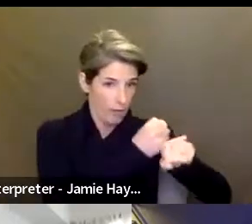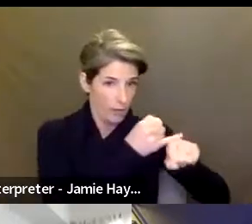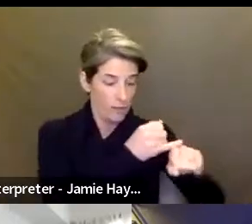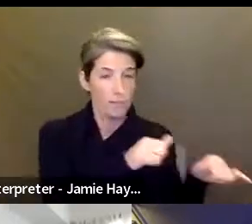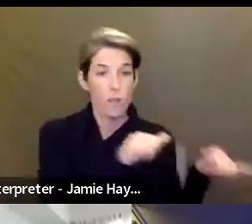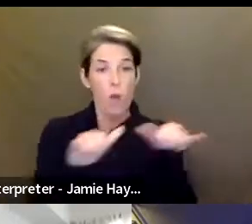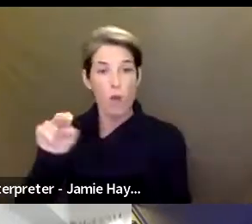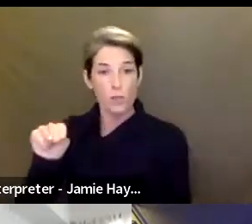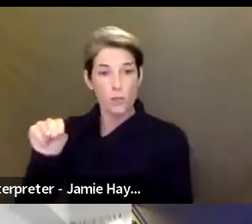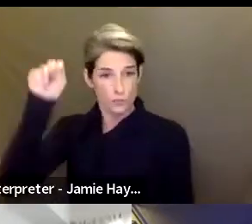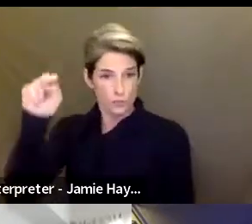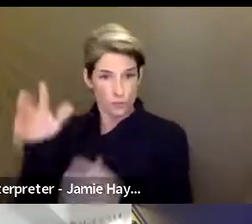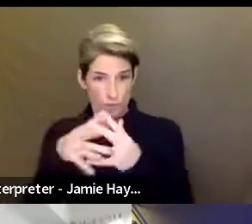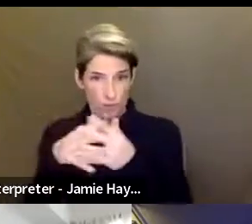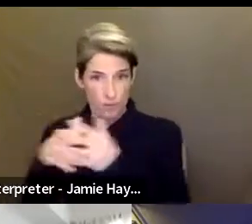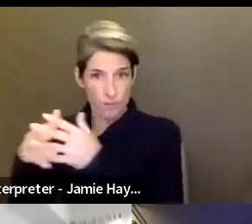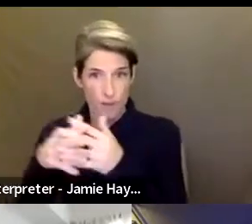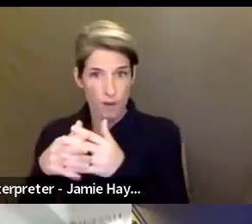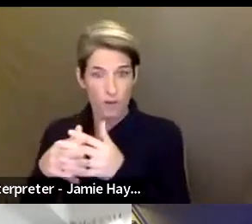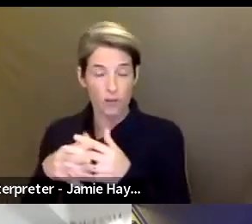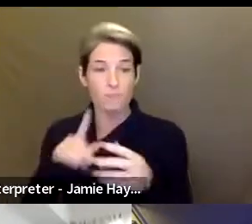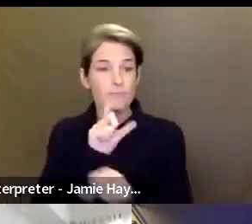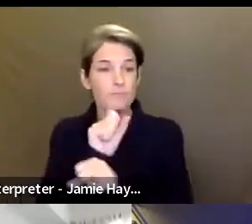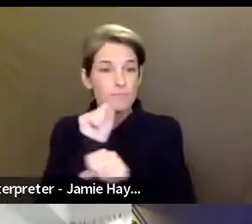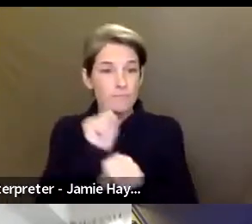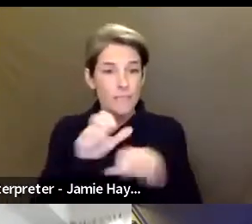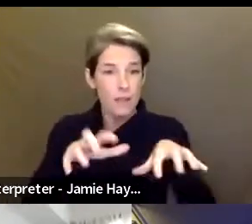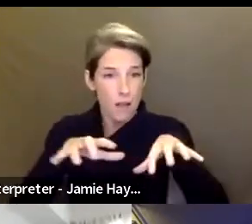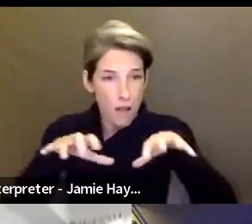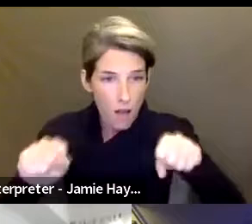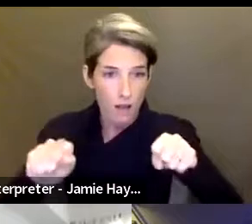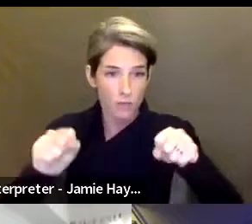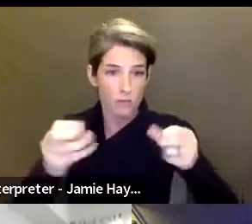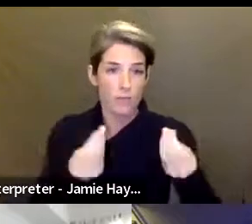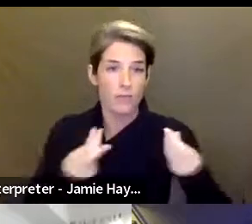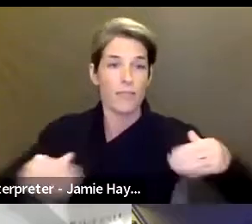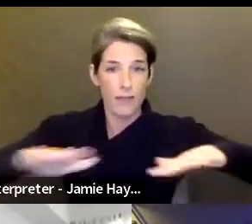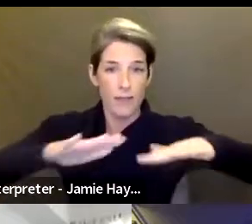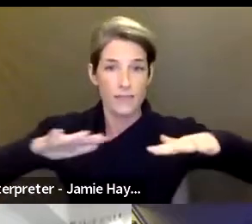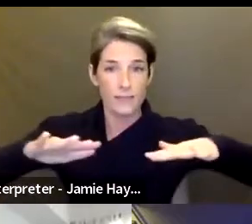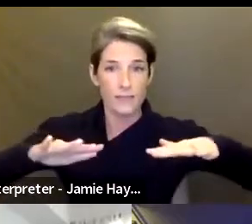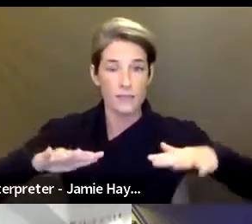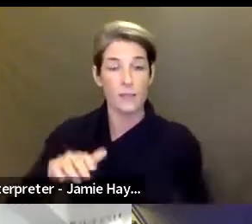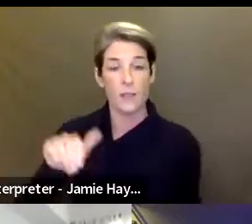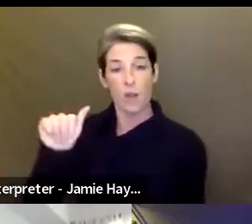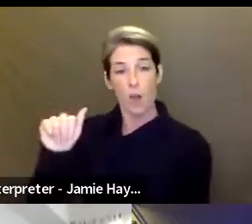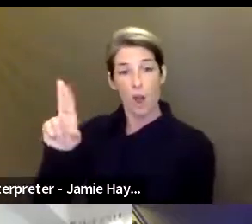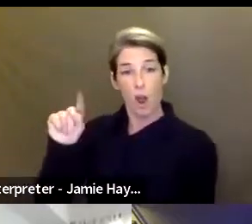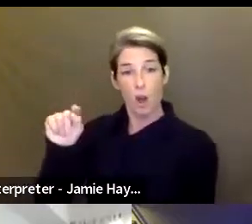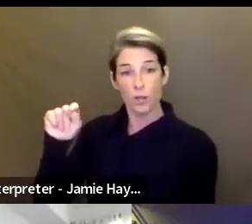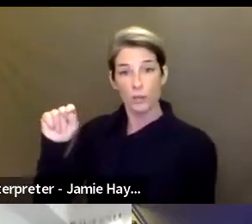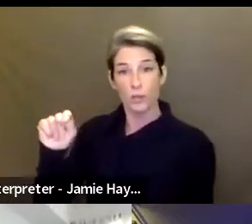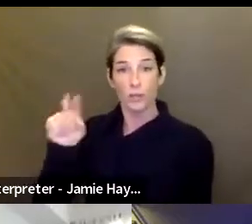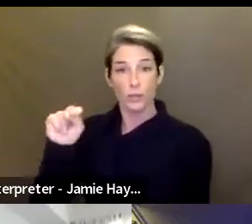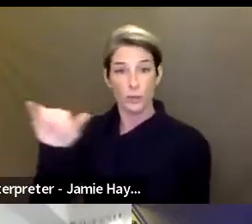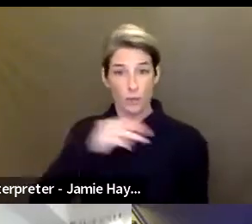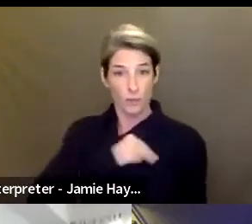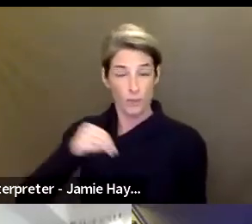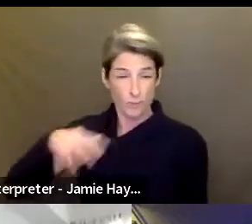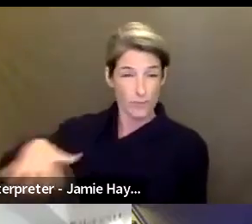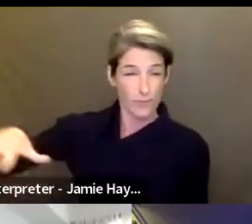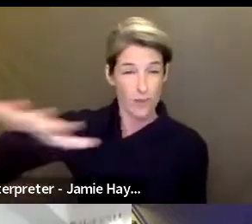Island, otherwise known as North America, we are an occupied territory. A.R.T New York's membership in the 5 boroughs of New York